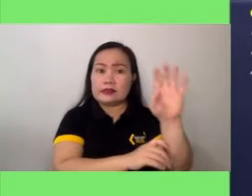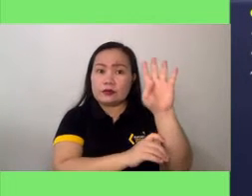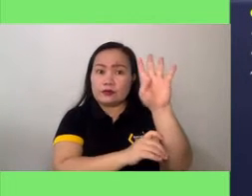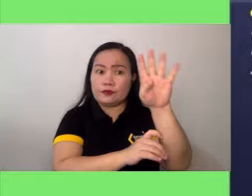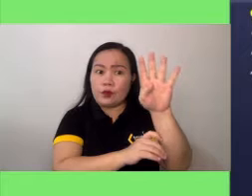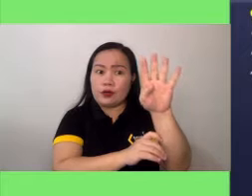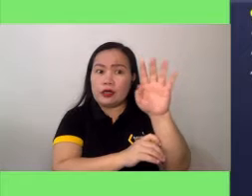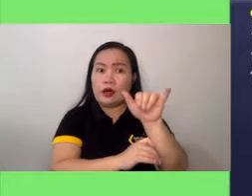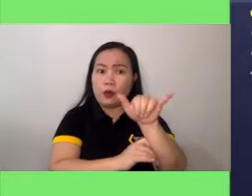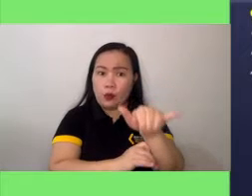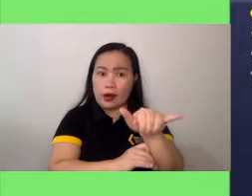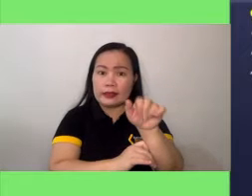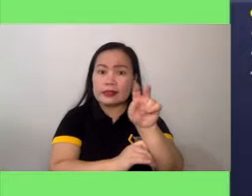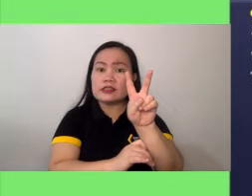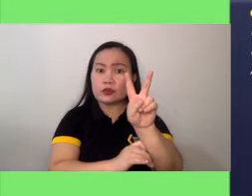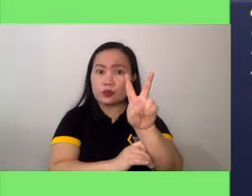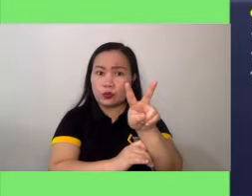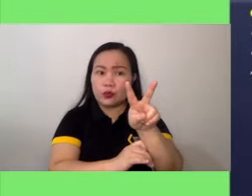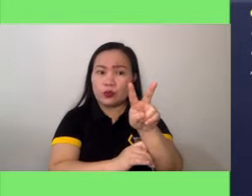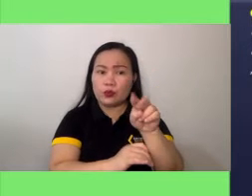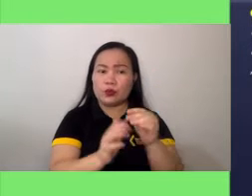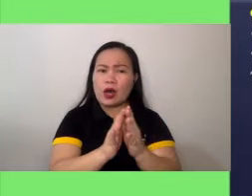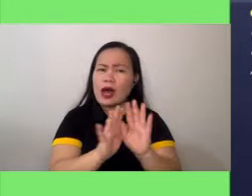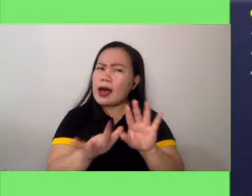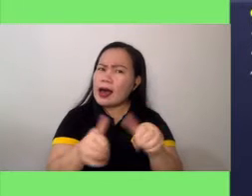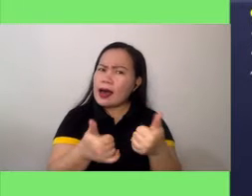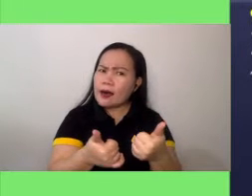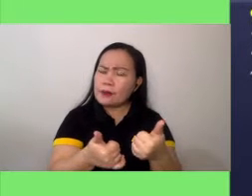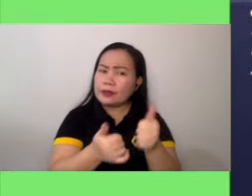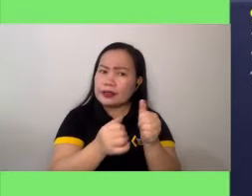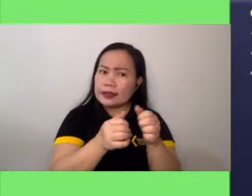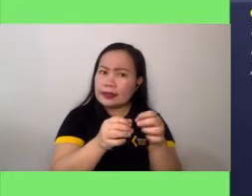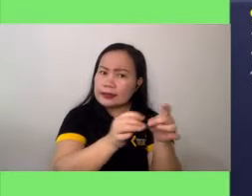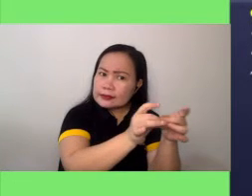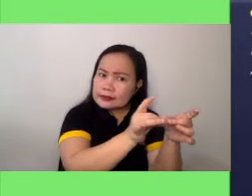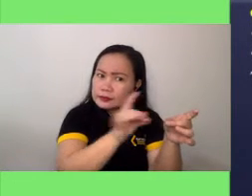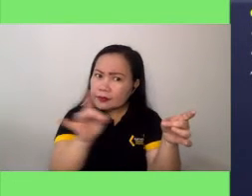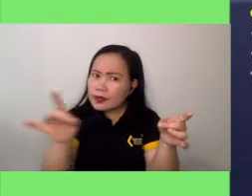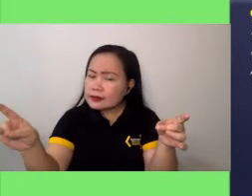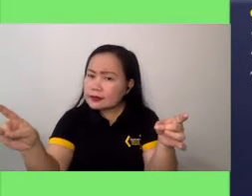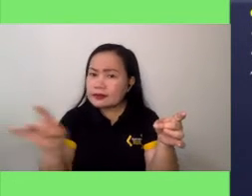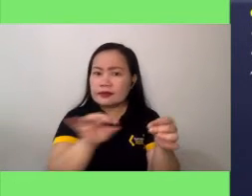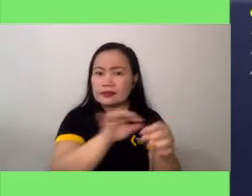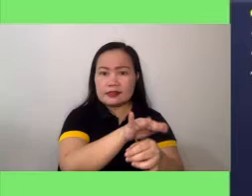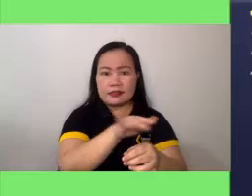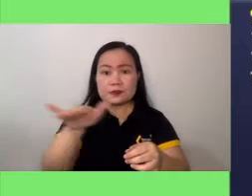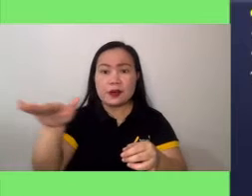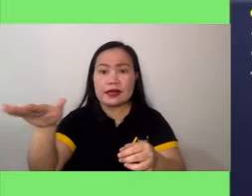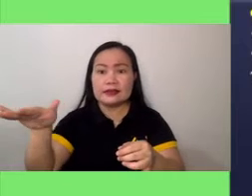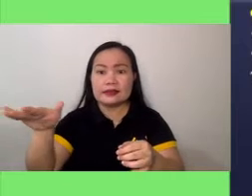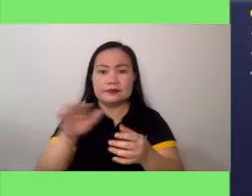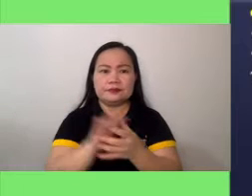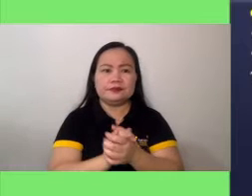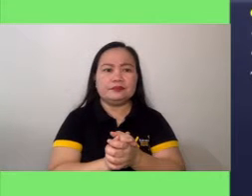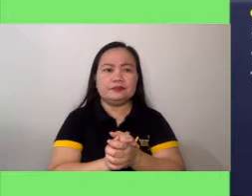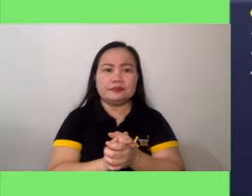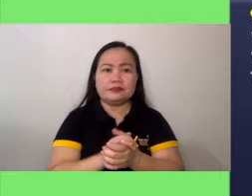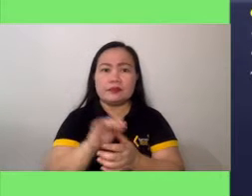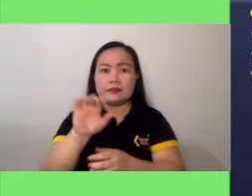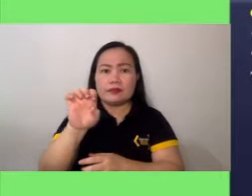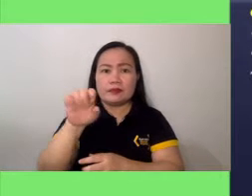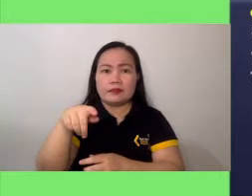to 4 or x to the 4th power. So, yun ang mga paraan natin ng pagbasa dyan. Or y squared, y raised to 2,